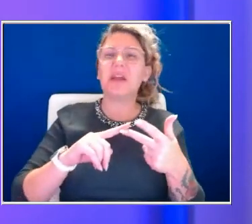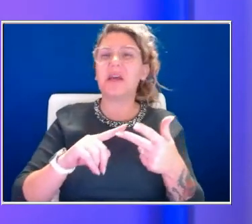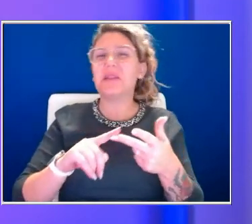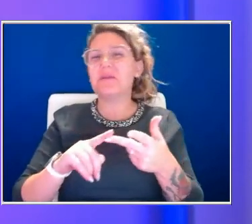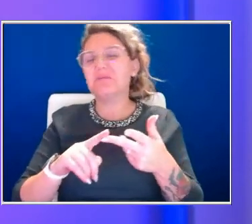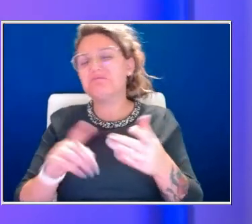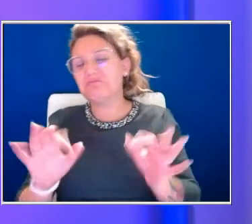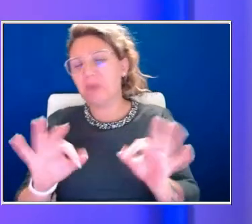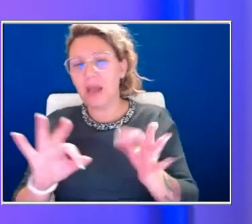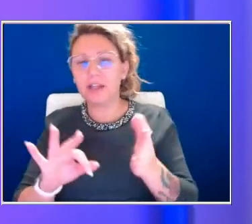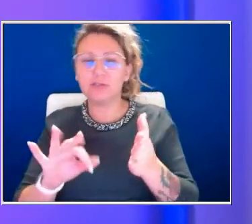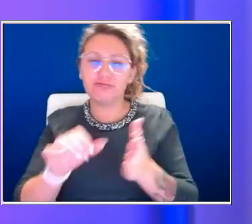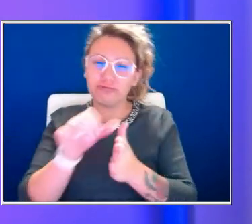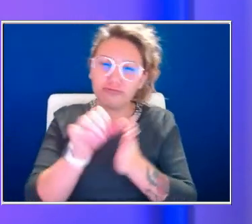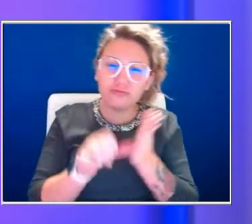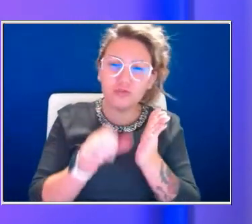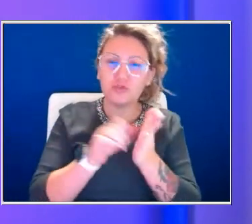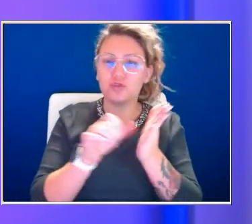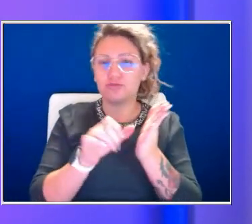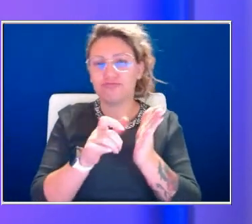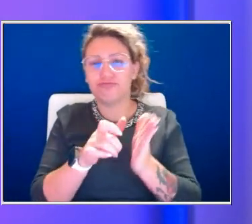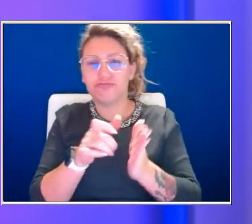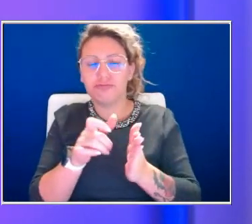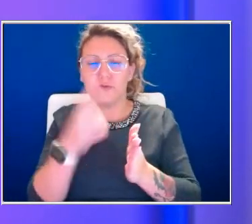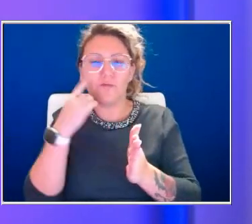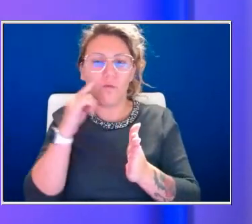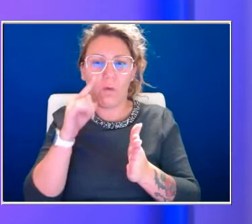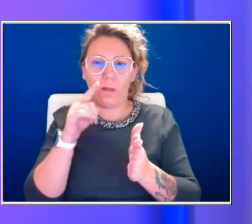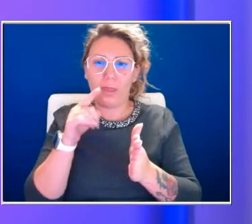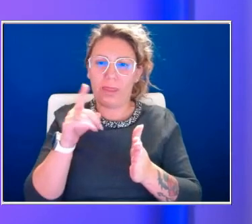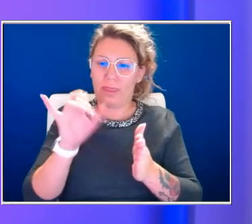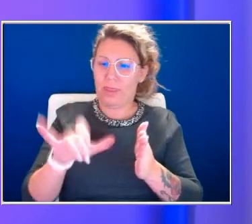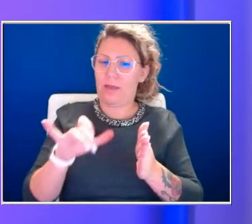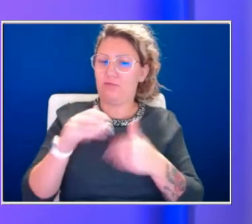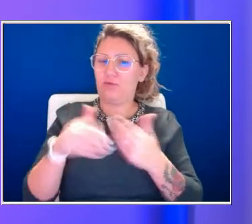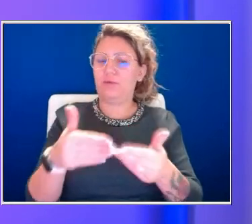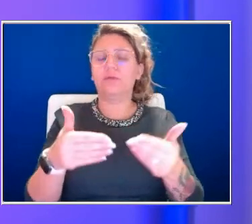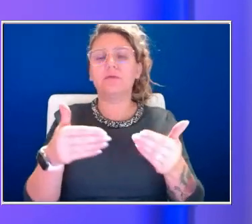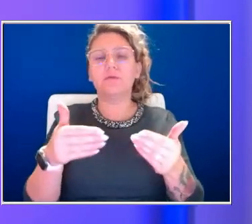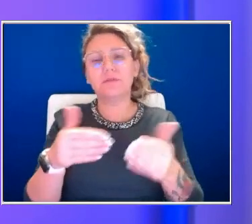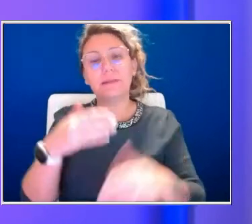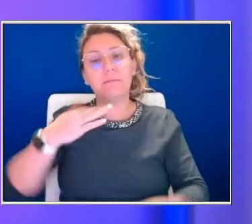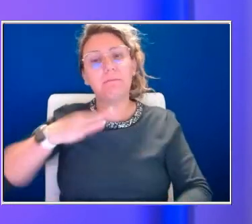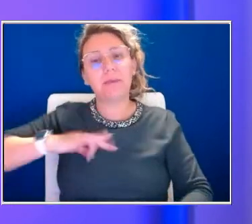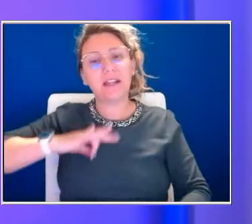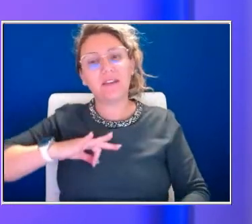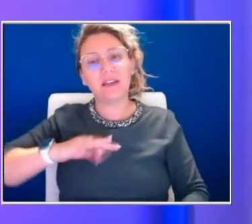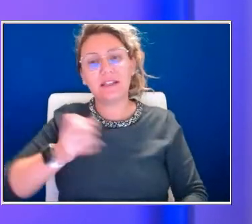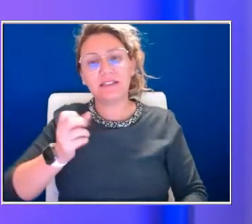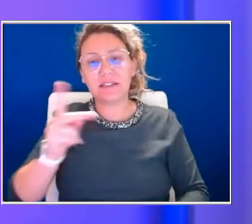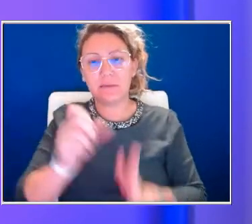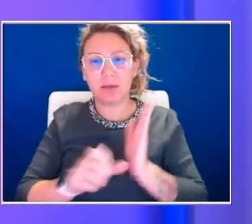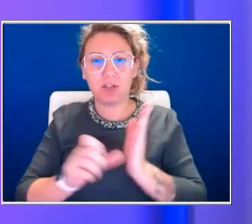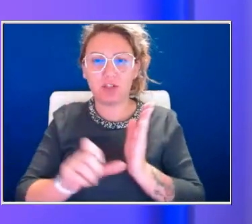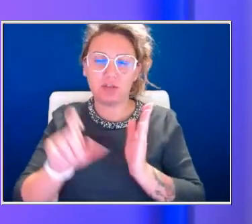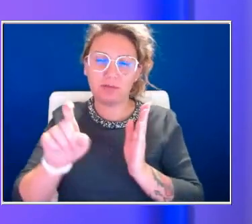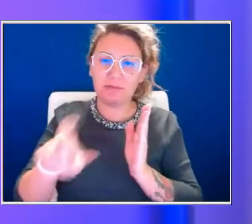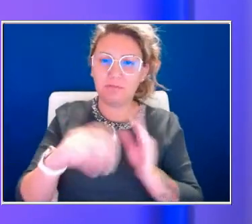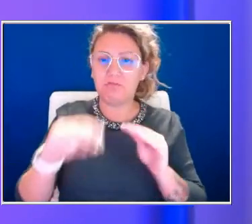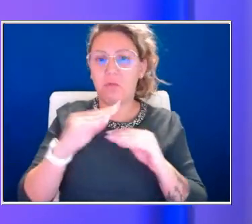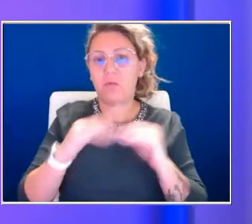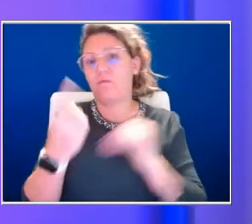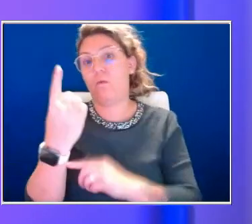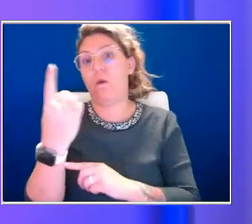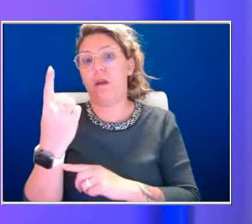done for some procedures. Really, the benefit is that some patients need more than one procedure, and at the